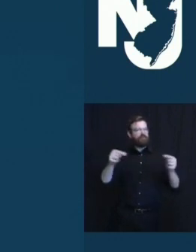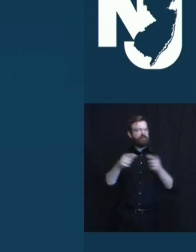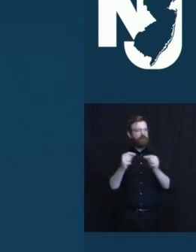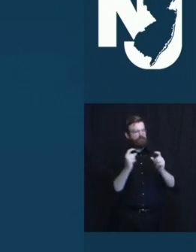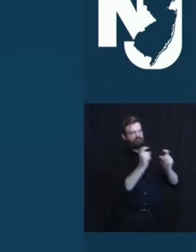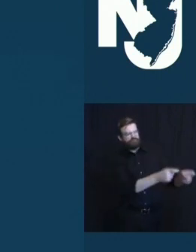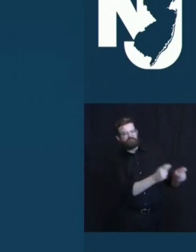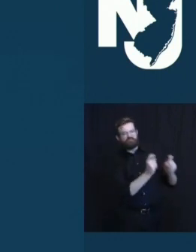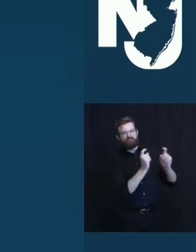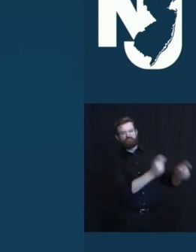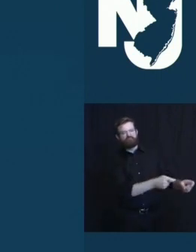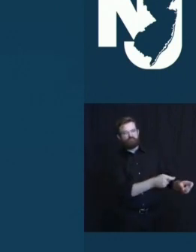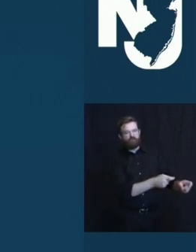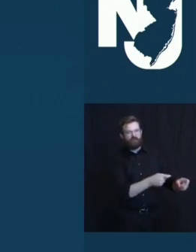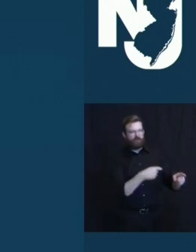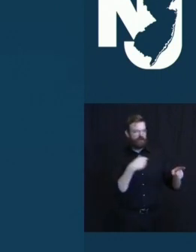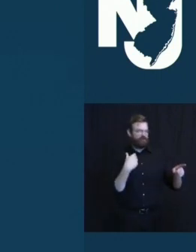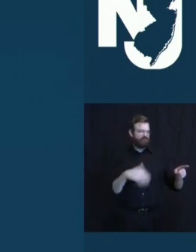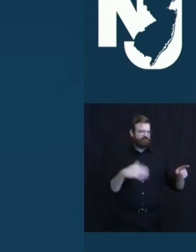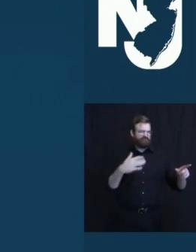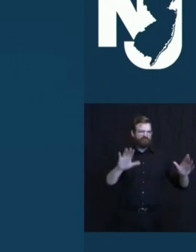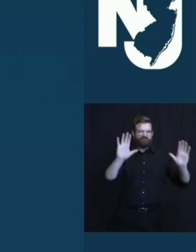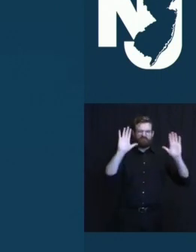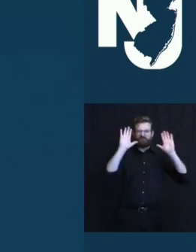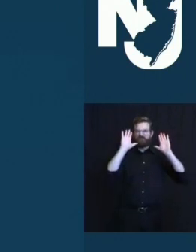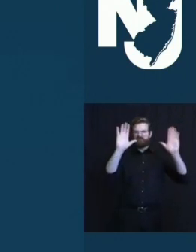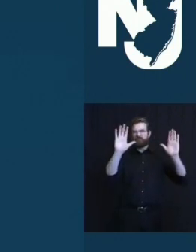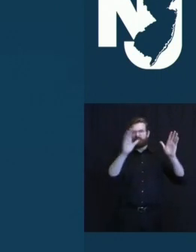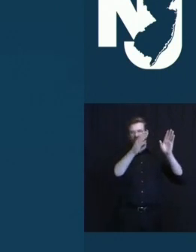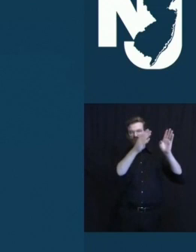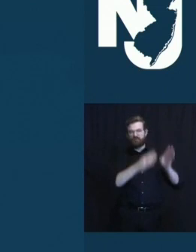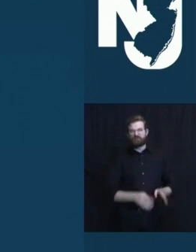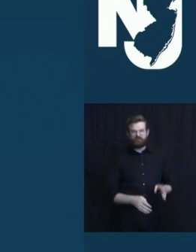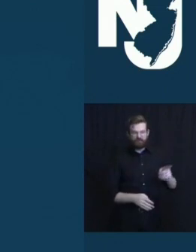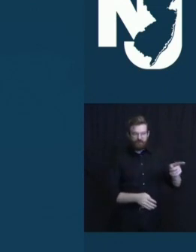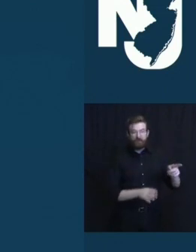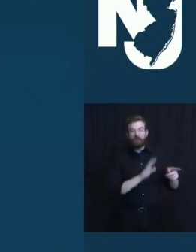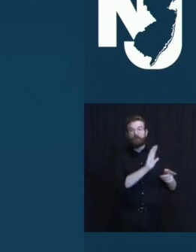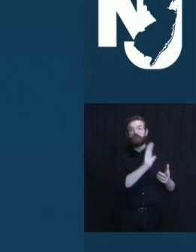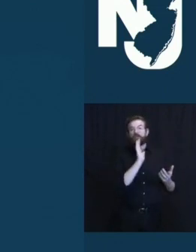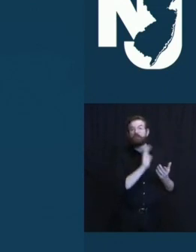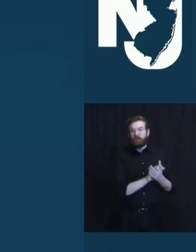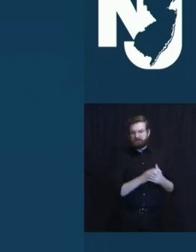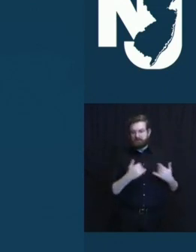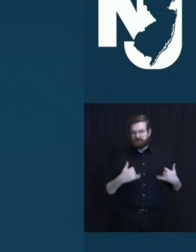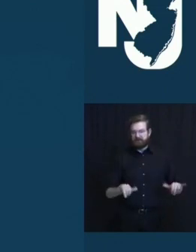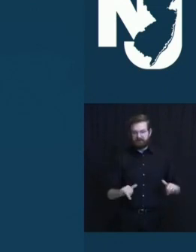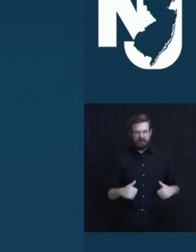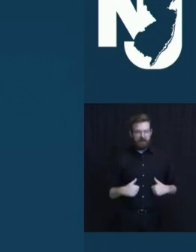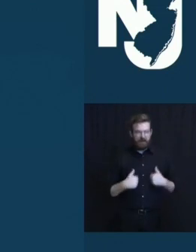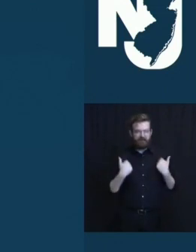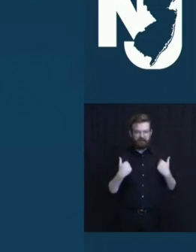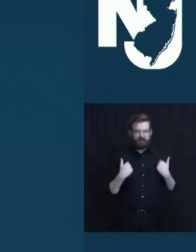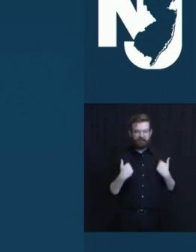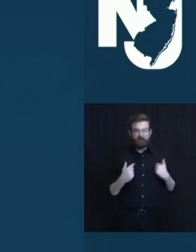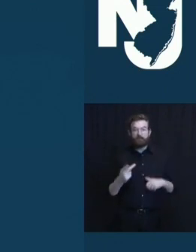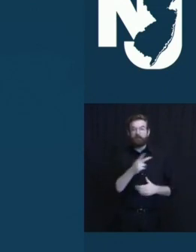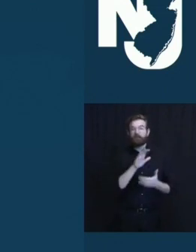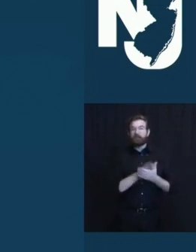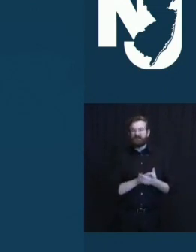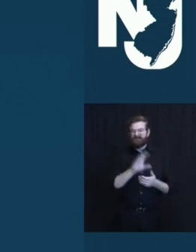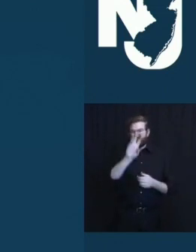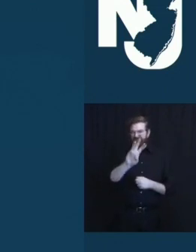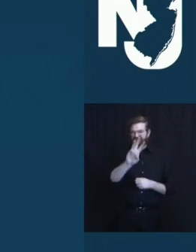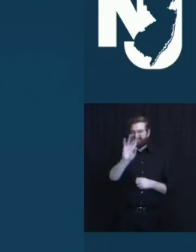after 68 years of marriage. He also leaves behind his daughter, Pam. Again, I had the honor of speaking Pam, and Pam